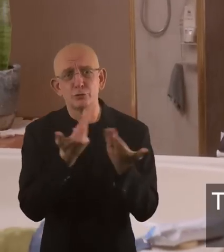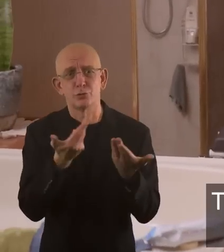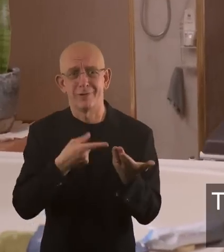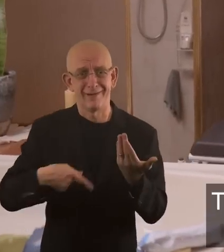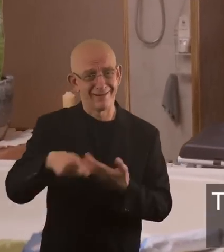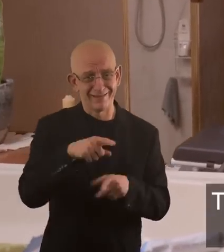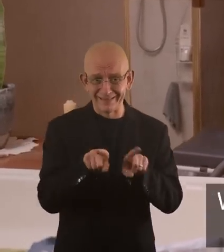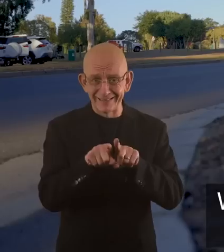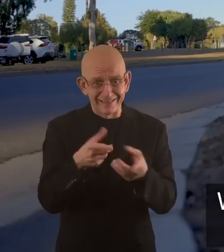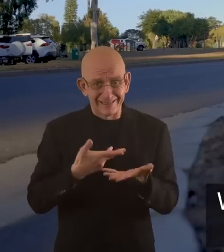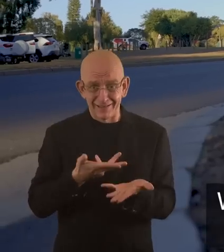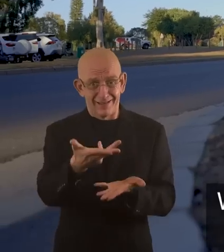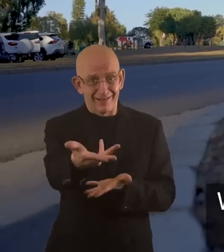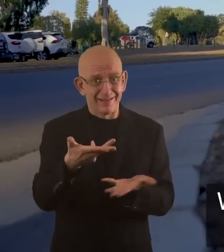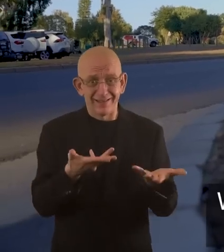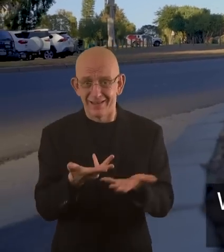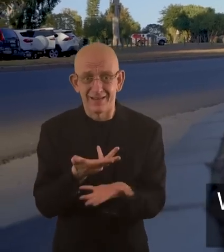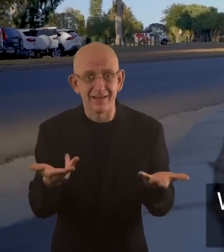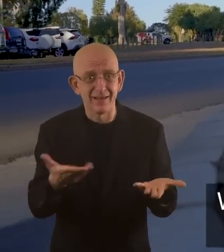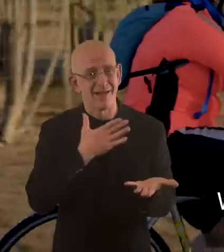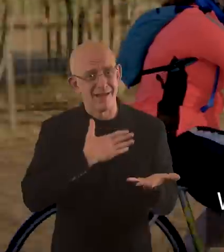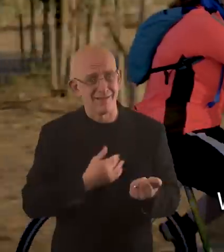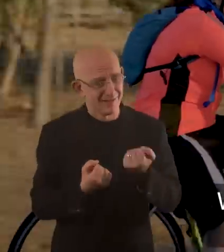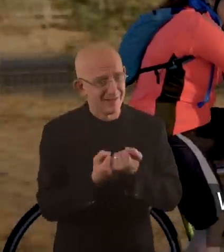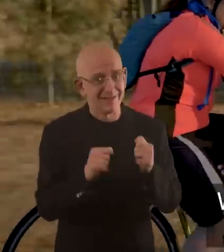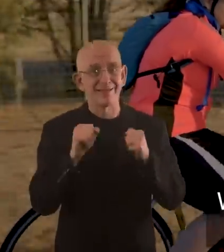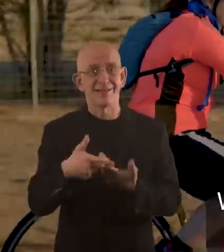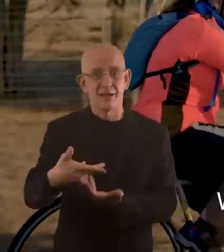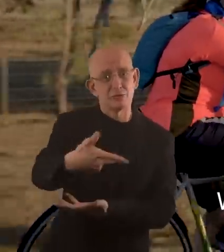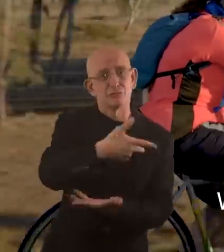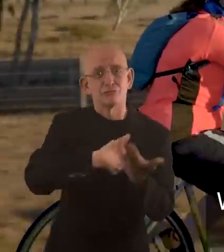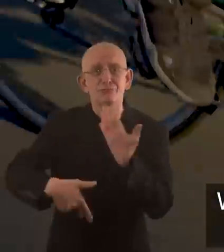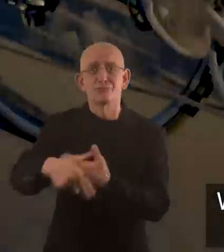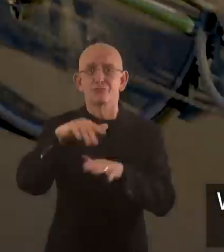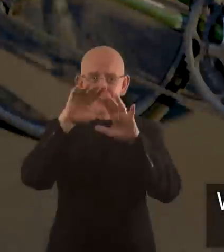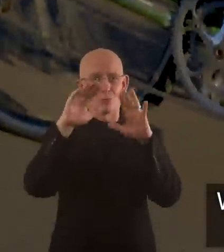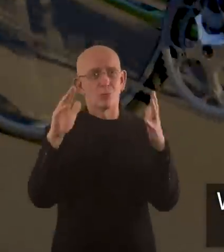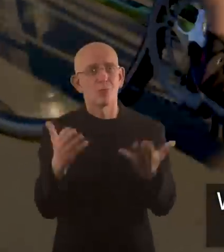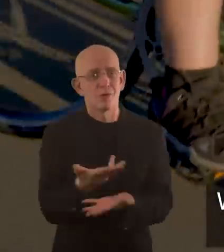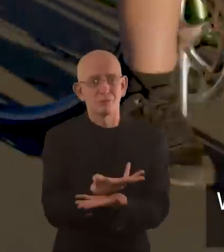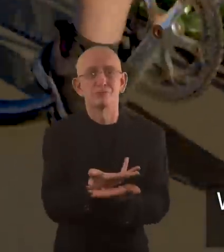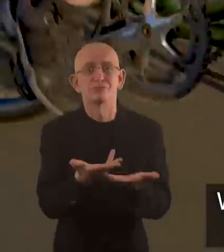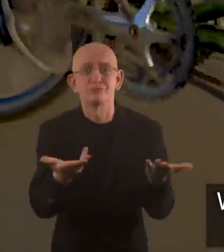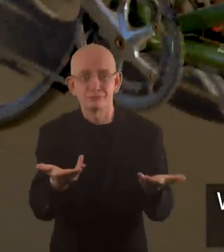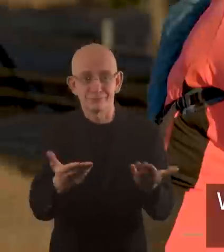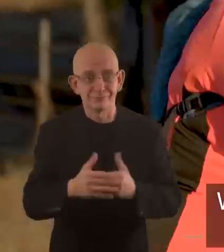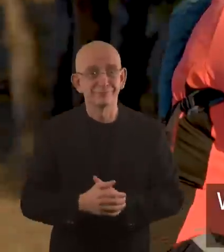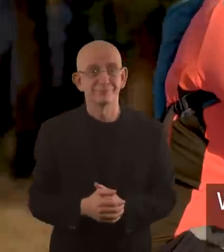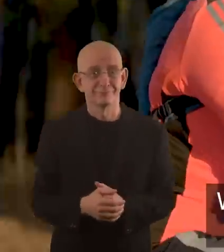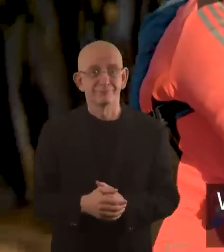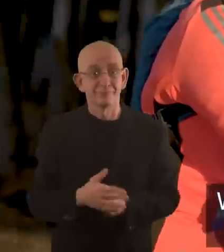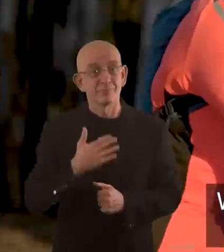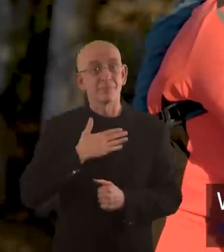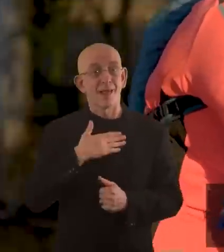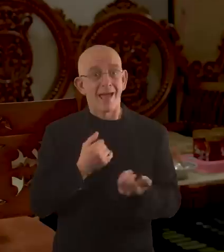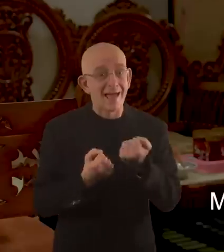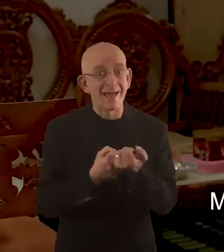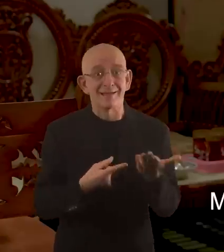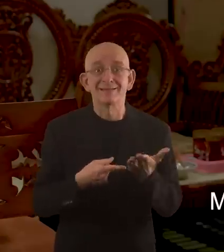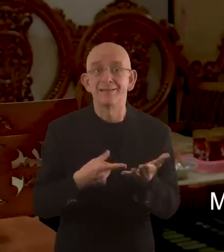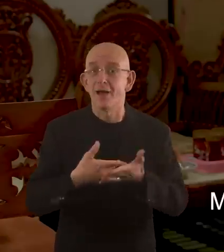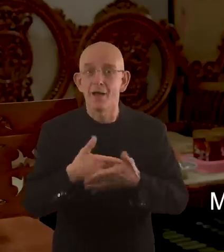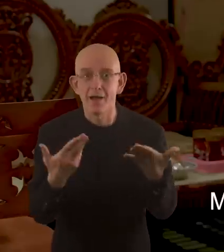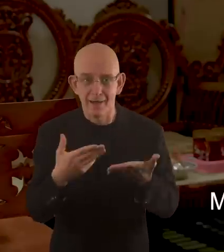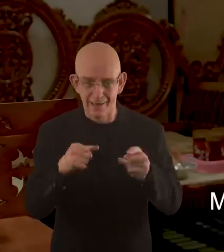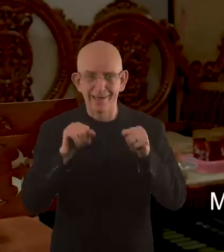every three people. We are just like everyone else. We just need assistance to access the world.